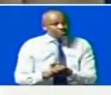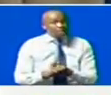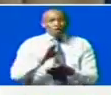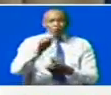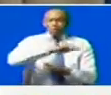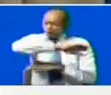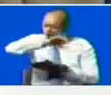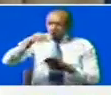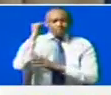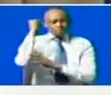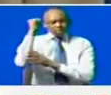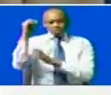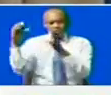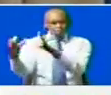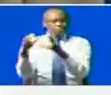from all political persuasion